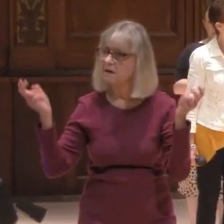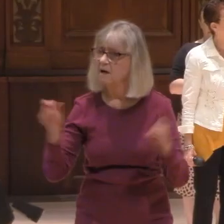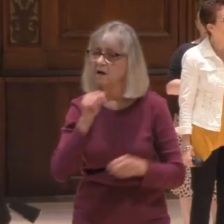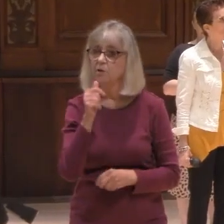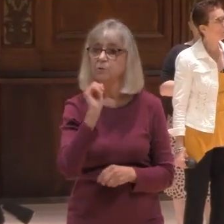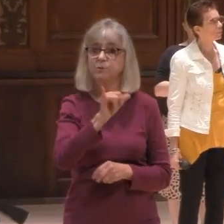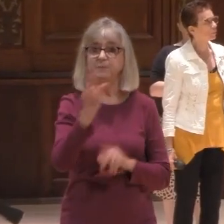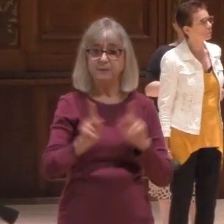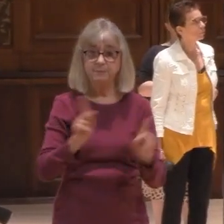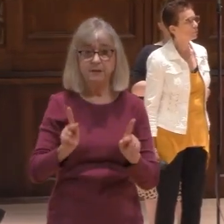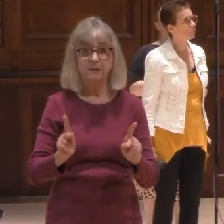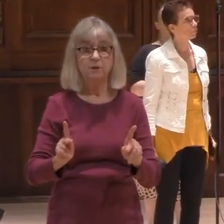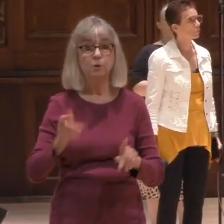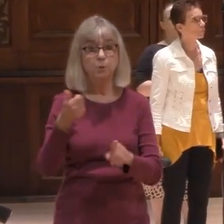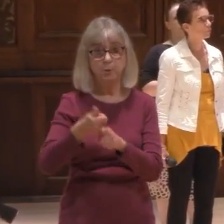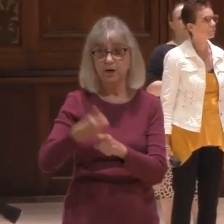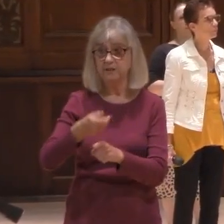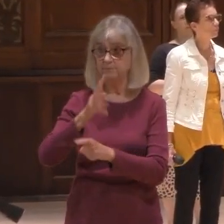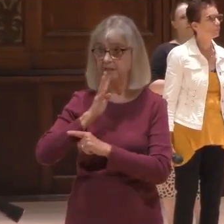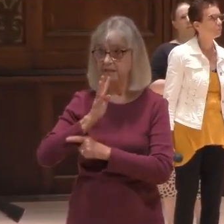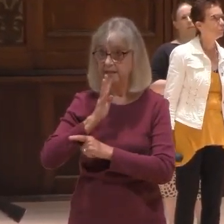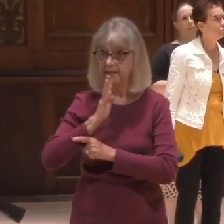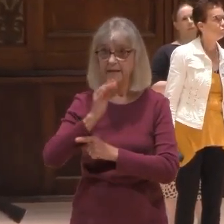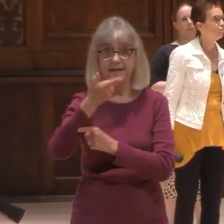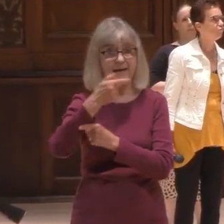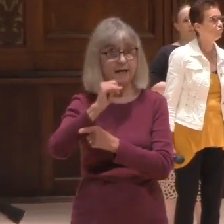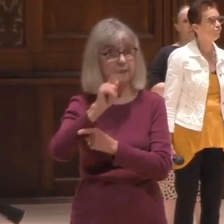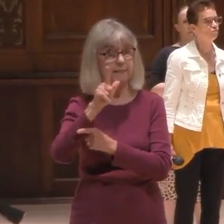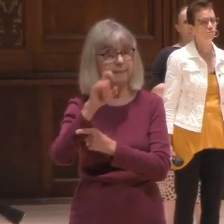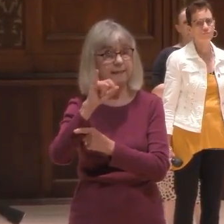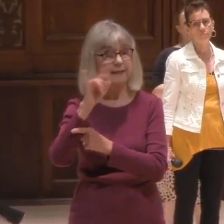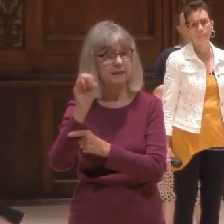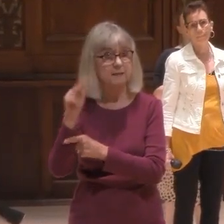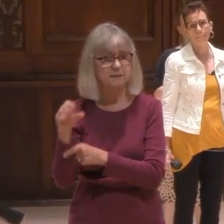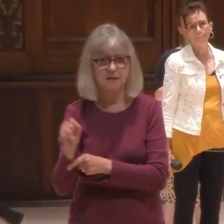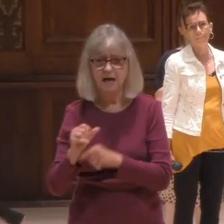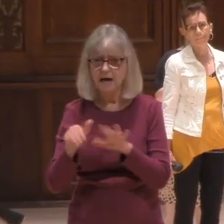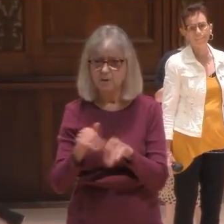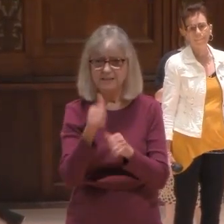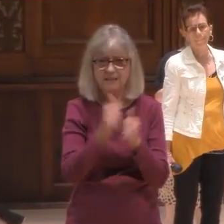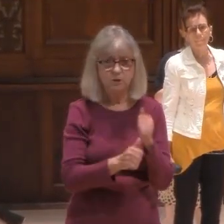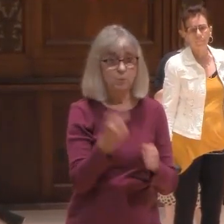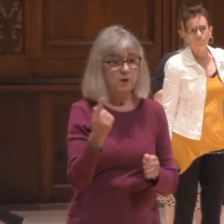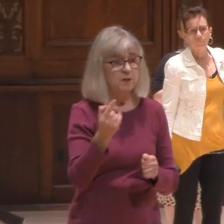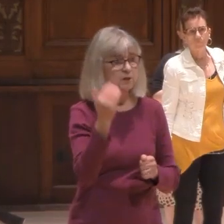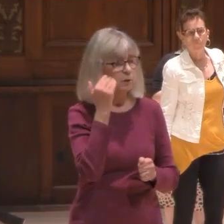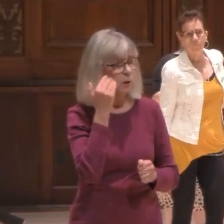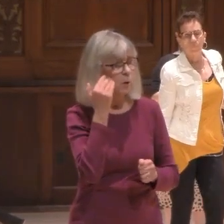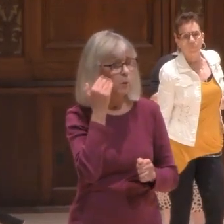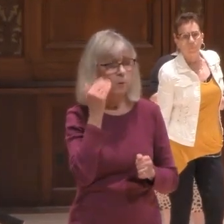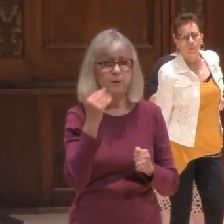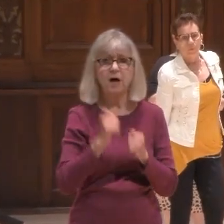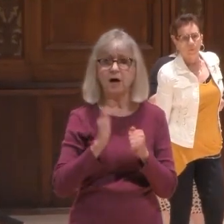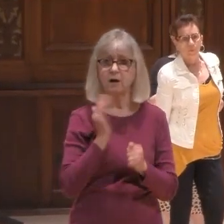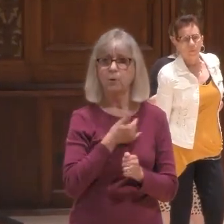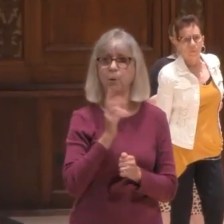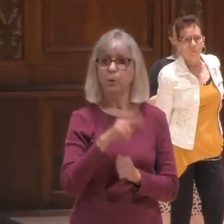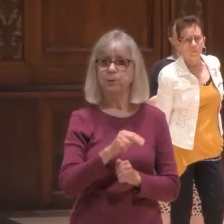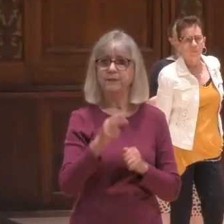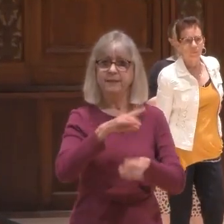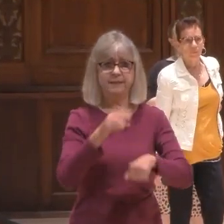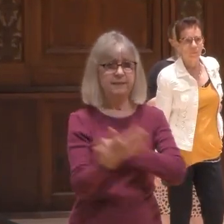not all these people who are speaking Galileans? Then how does each of us hear them in our native